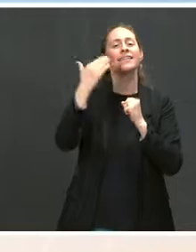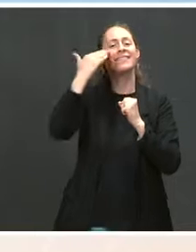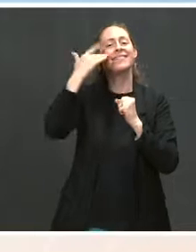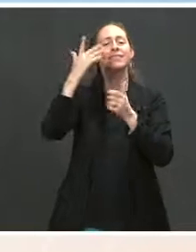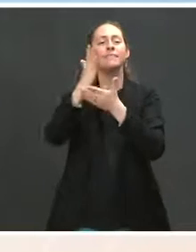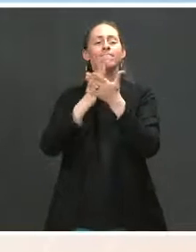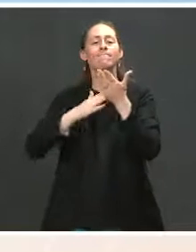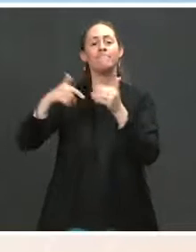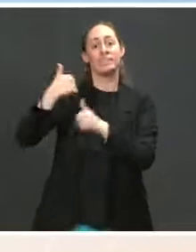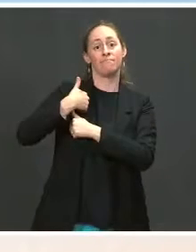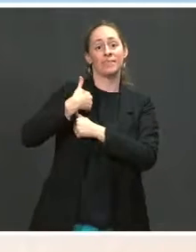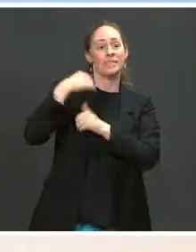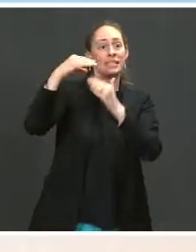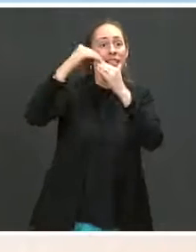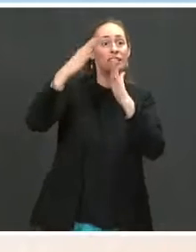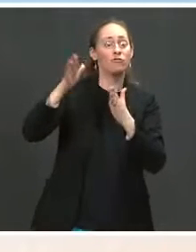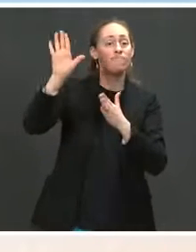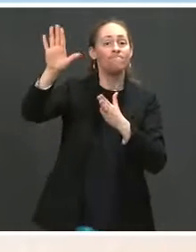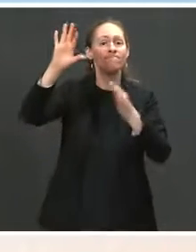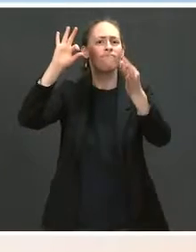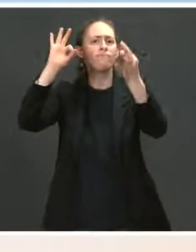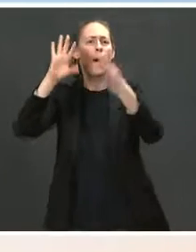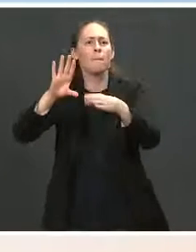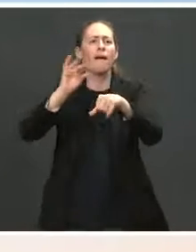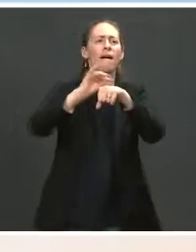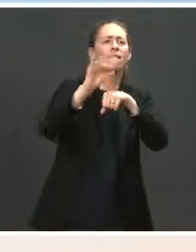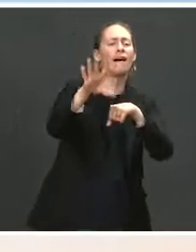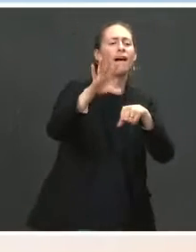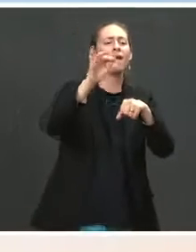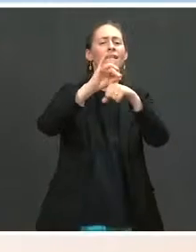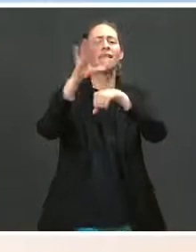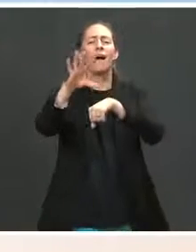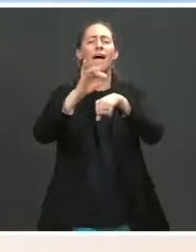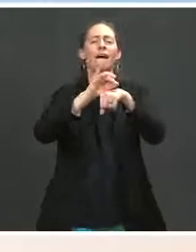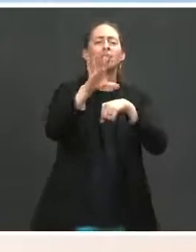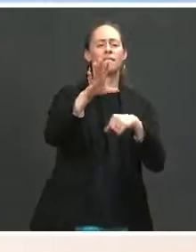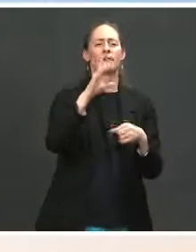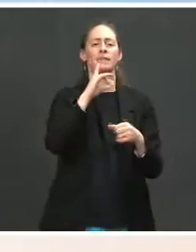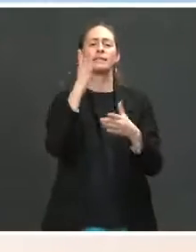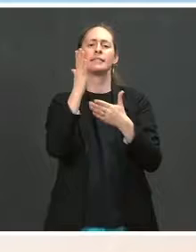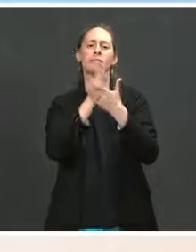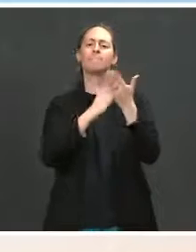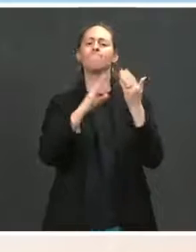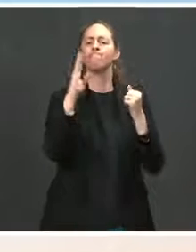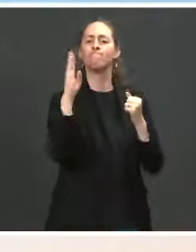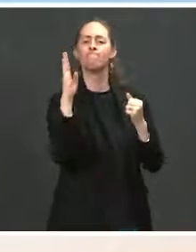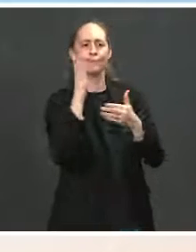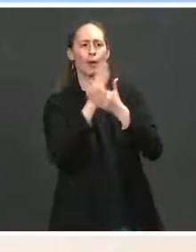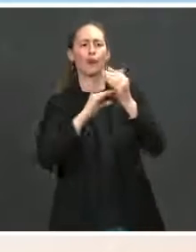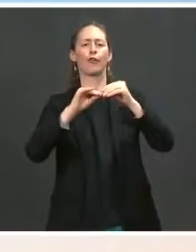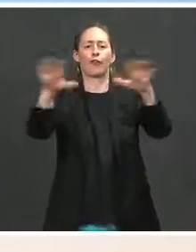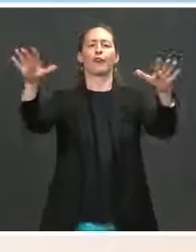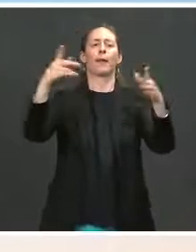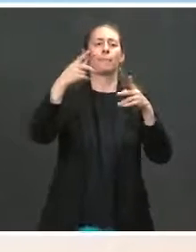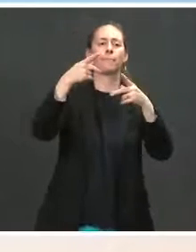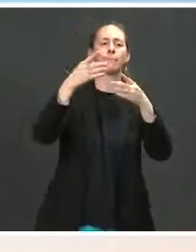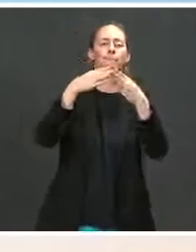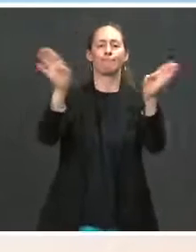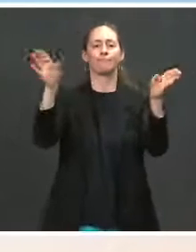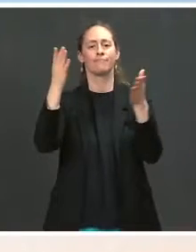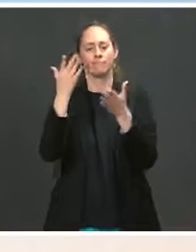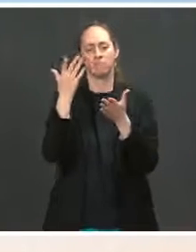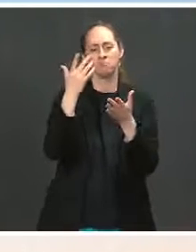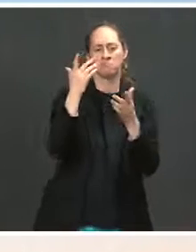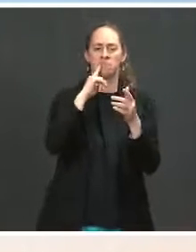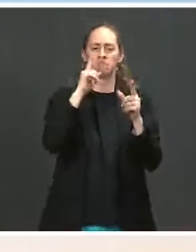their point of view on what their advice is, and we'll keep that private. So you can certainly speak to individuals if you'd like, of course. I will say,